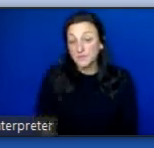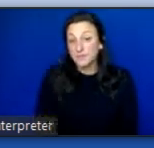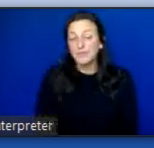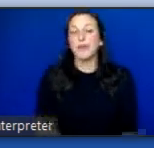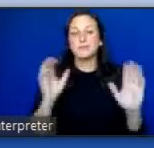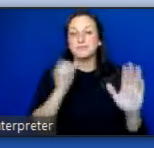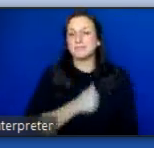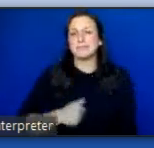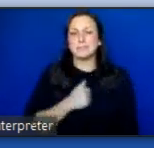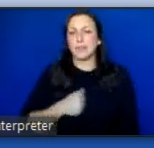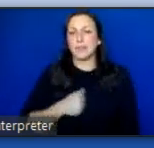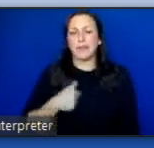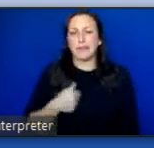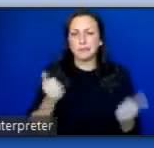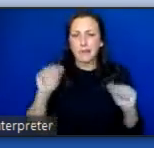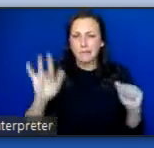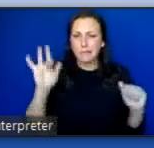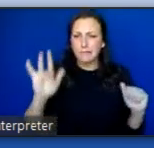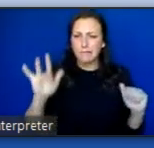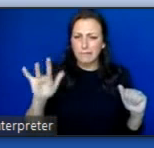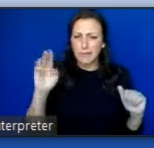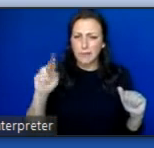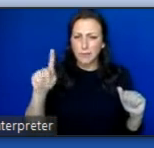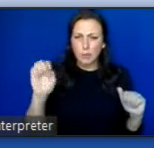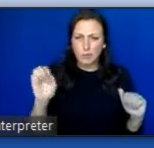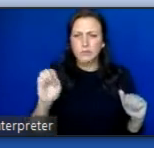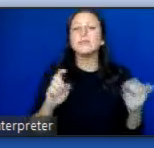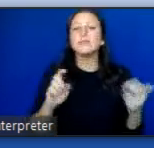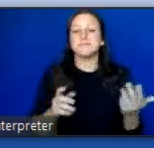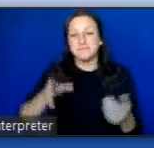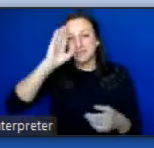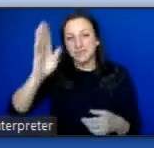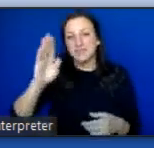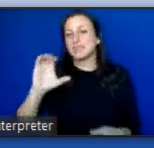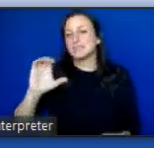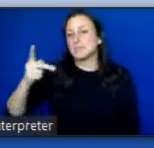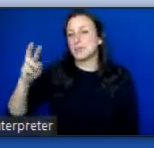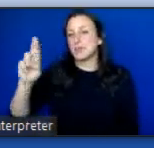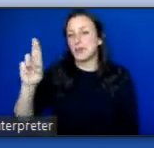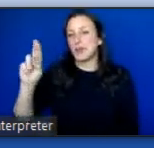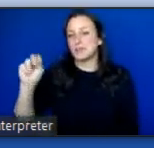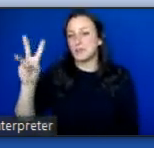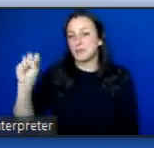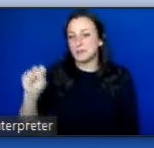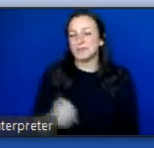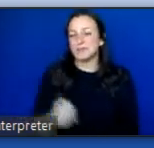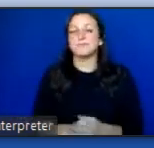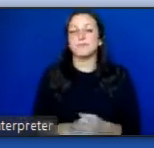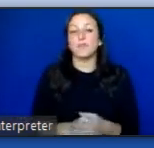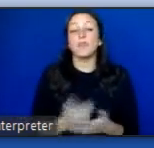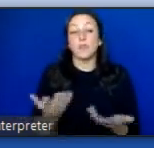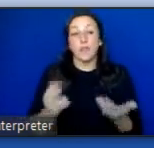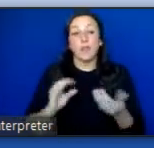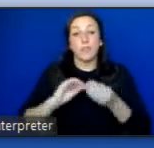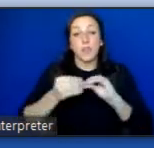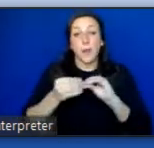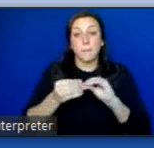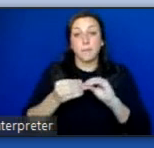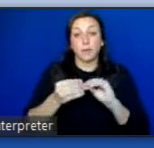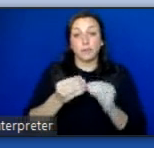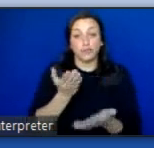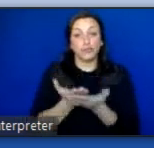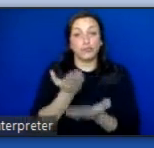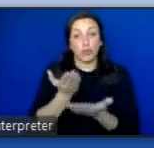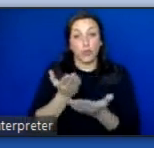Sorry, you guys, I was trying to unmute. Andrea Dukakis, CPR News. You know, numbers show that people